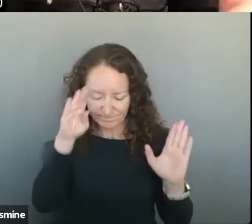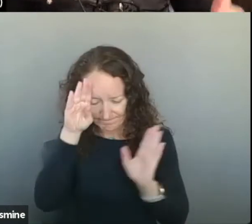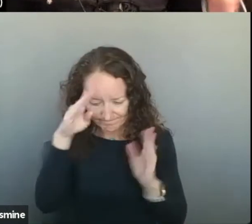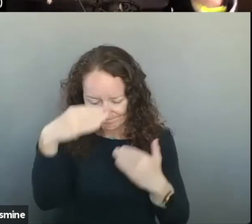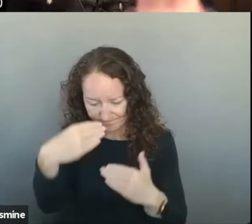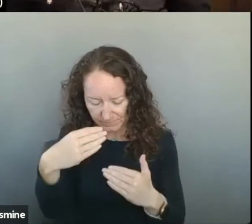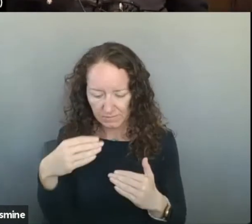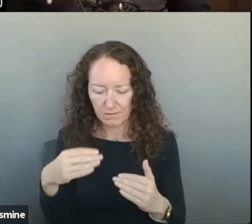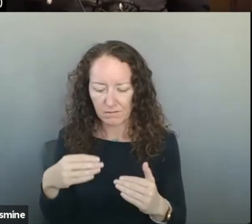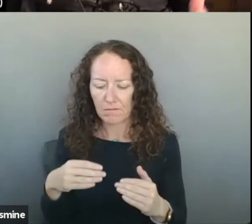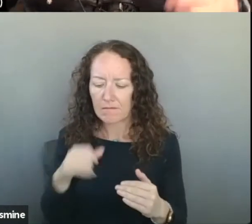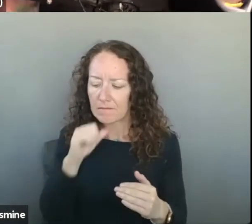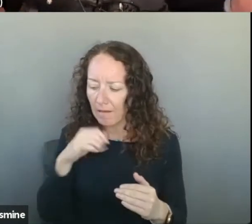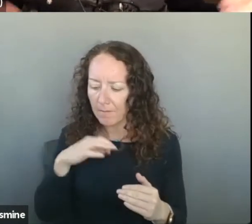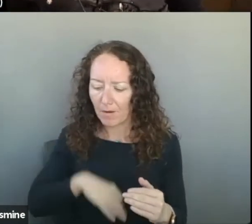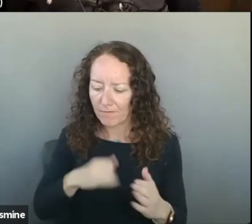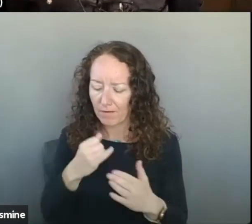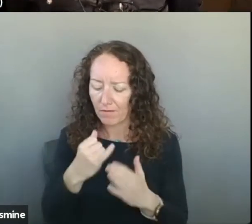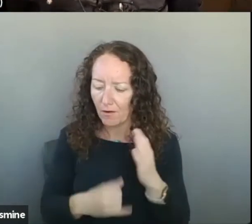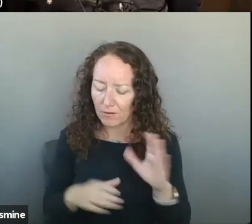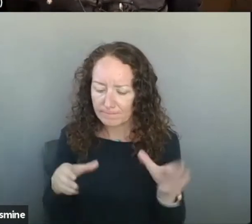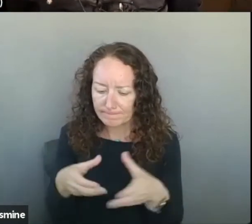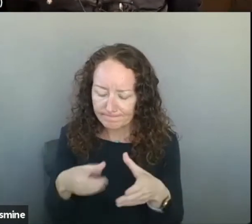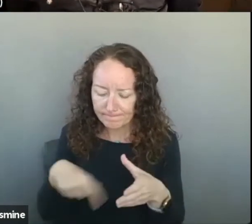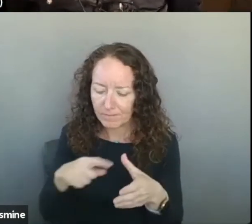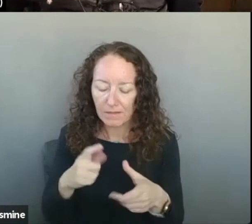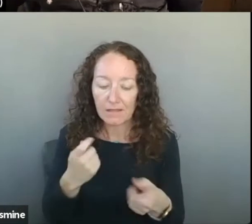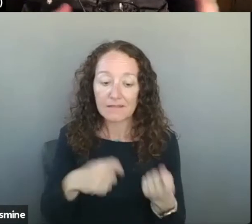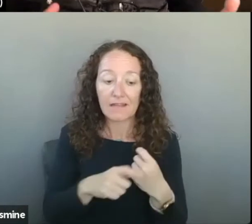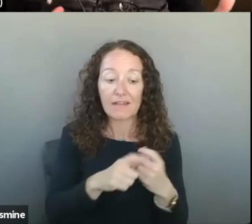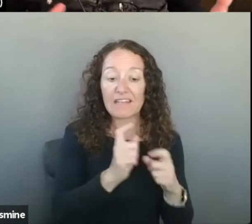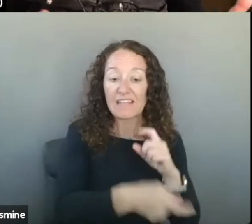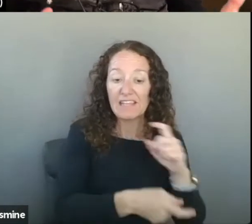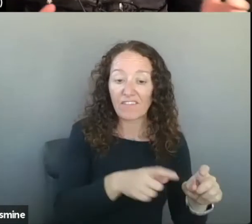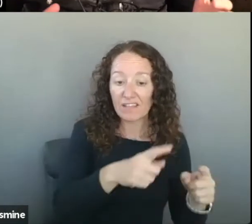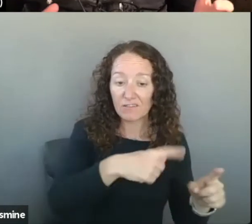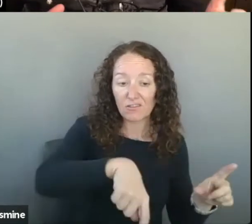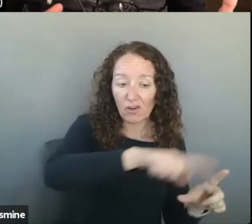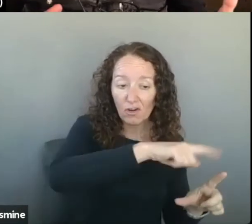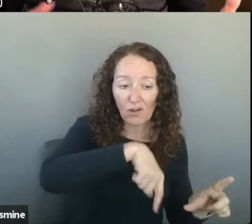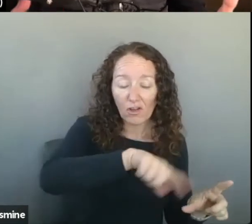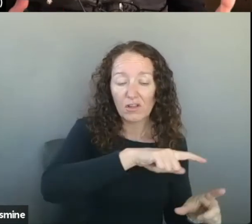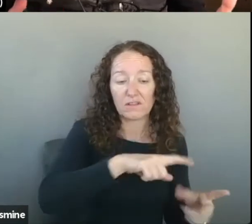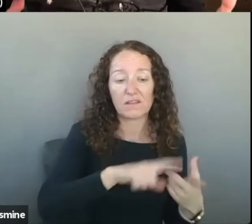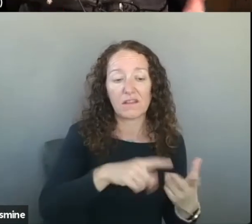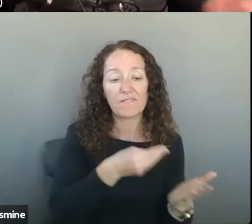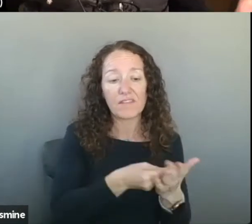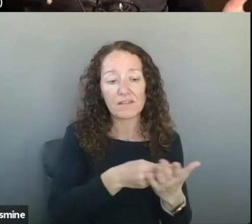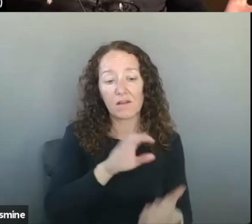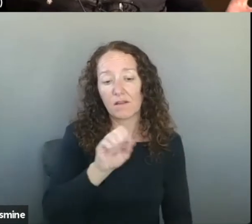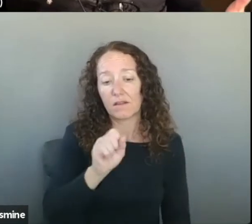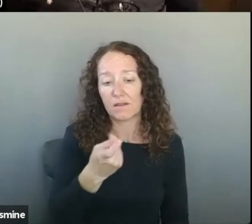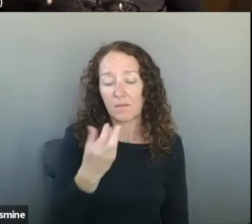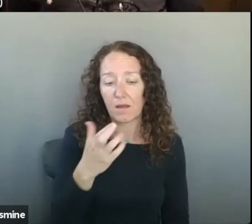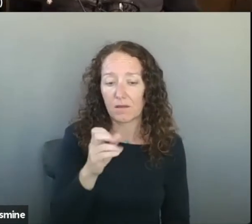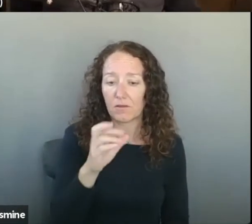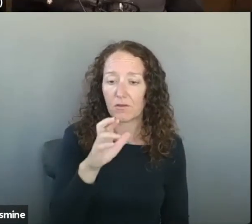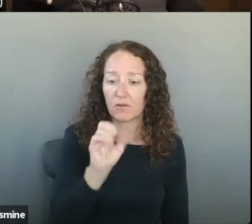giving circles, fiscal sponsorship, how we can convene and move capital